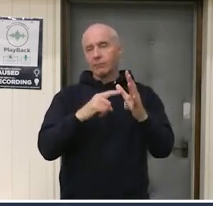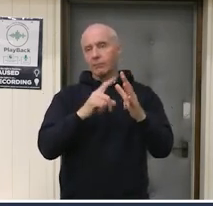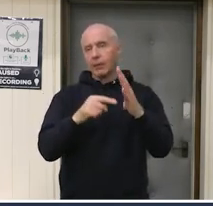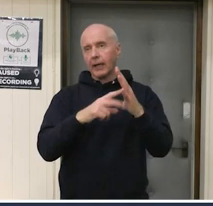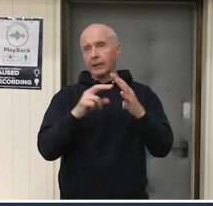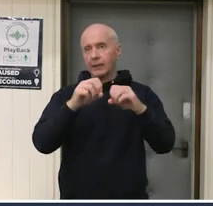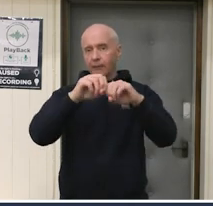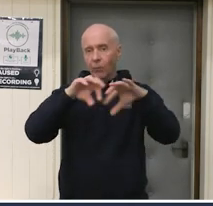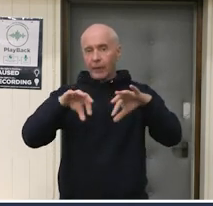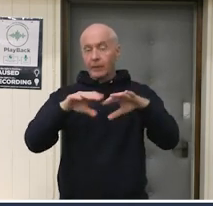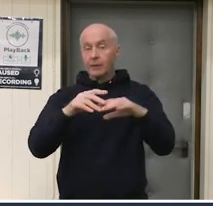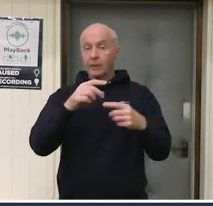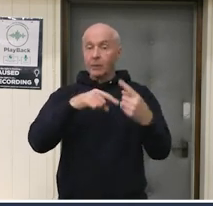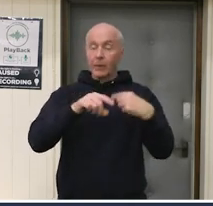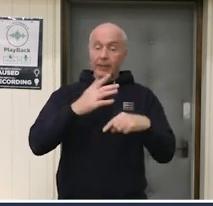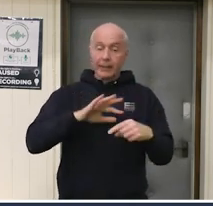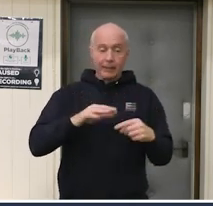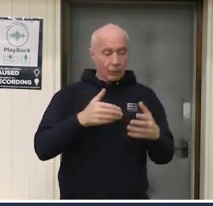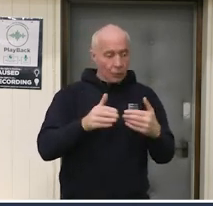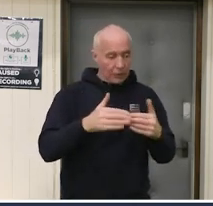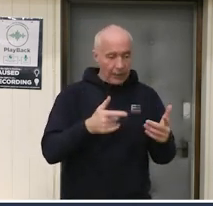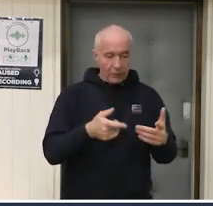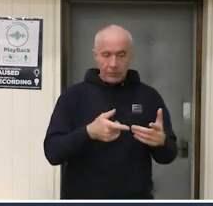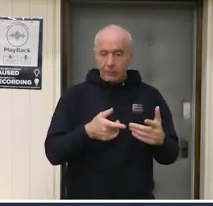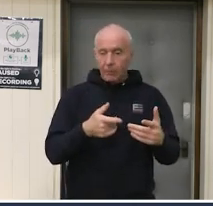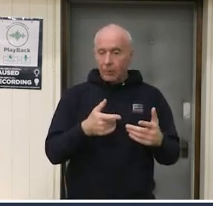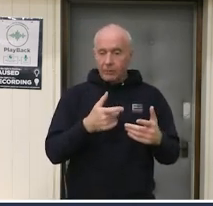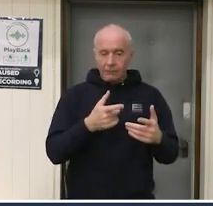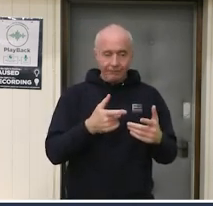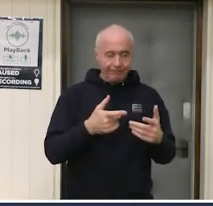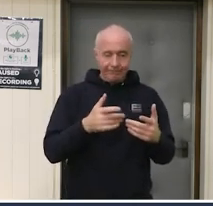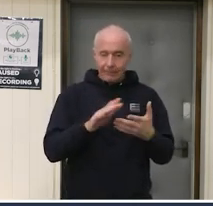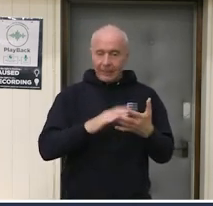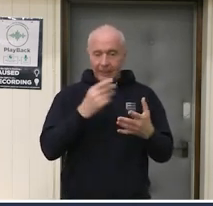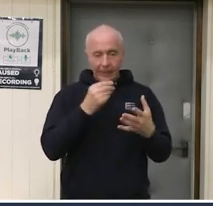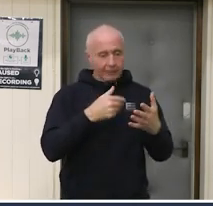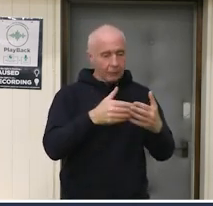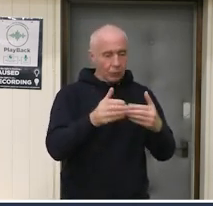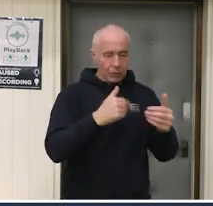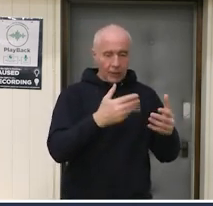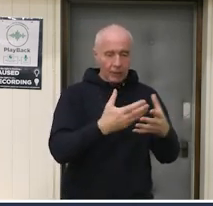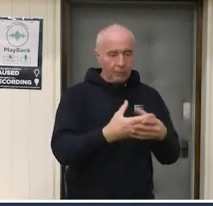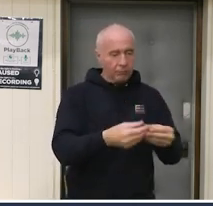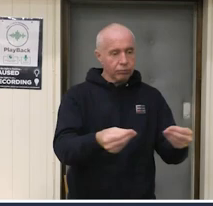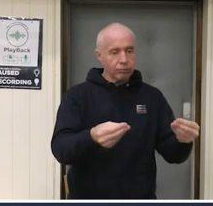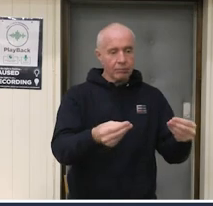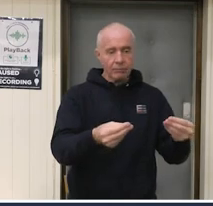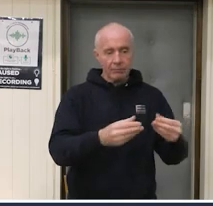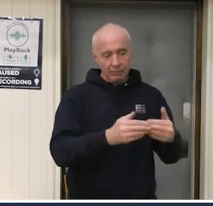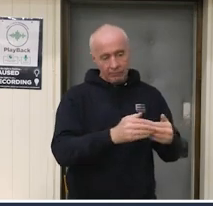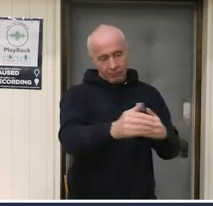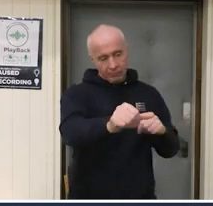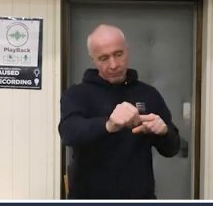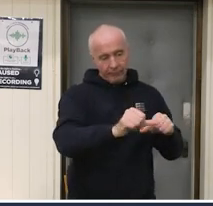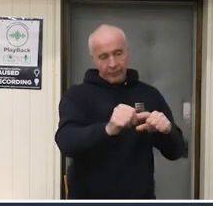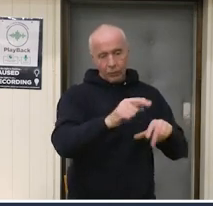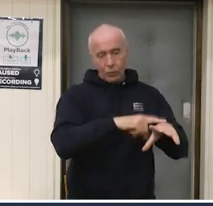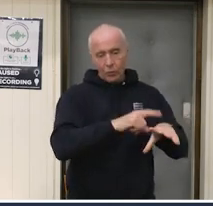So we still need to deal with it, but it certainly won't be anywhere near as bad as what we have